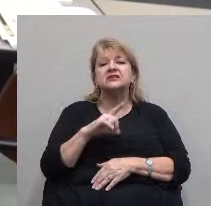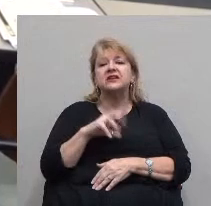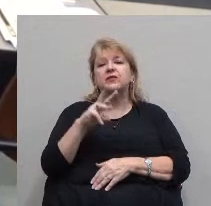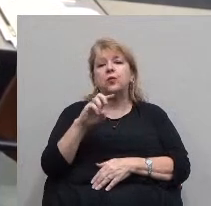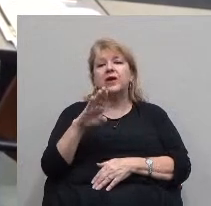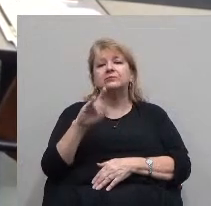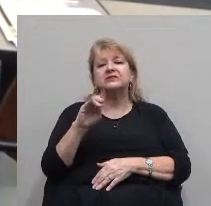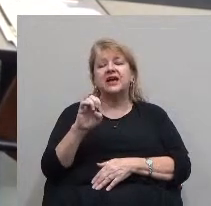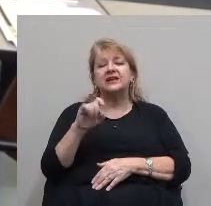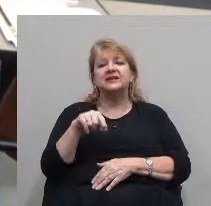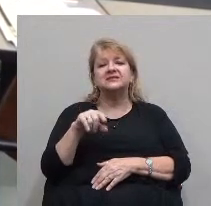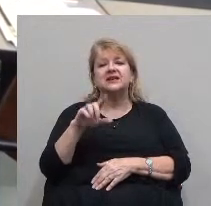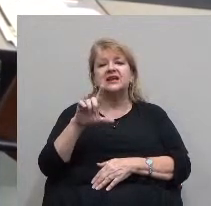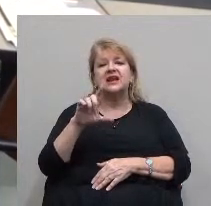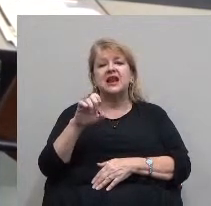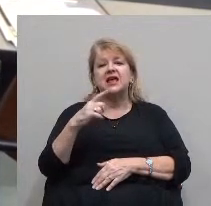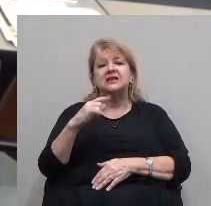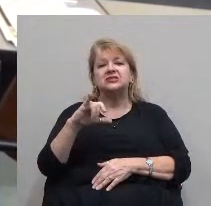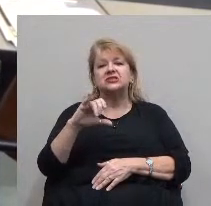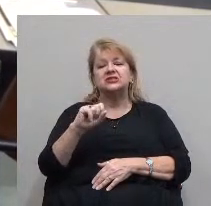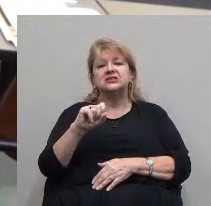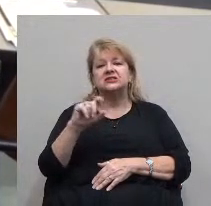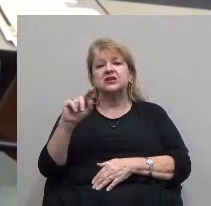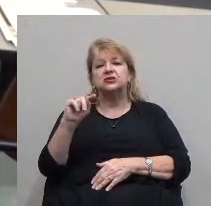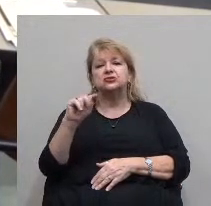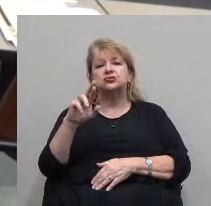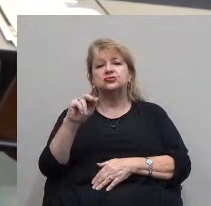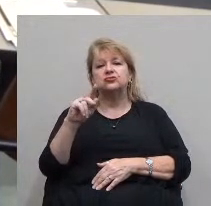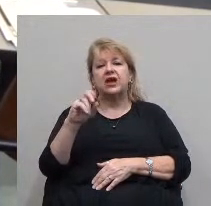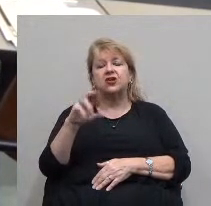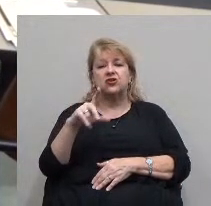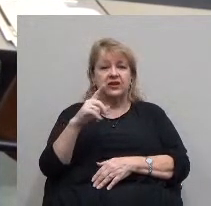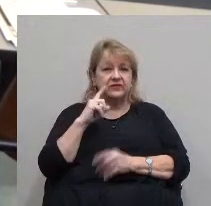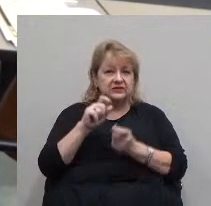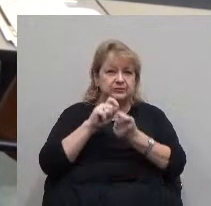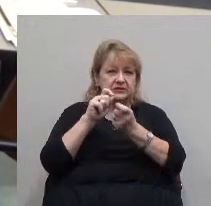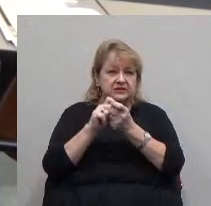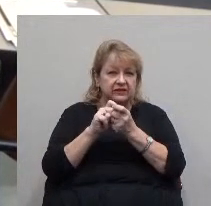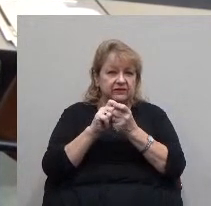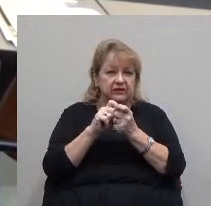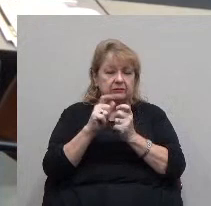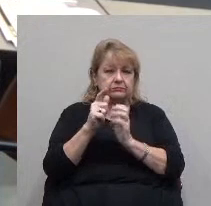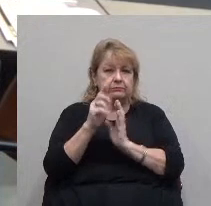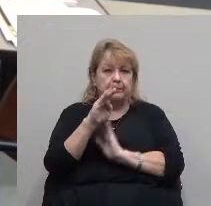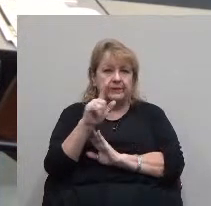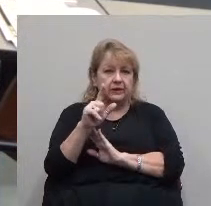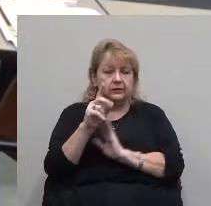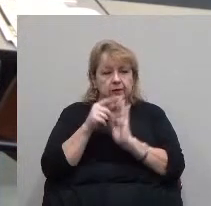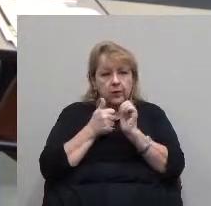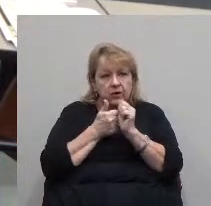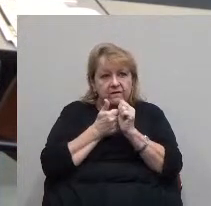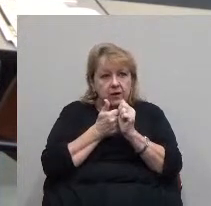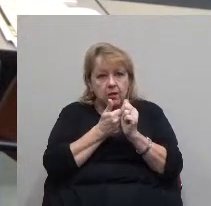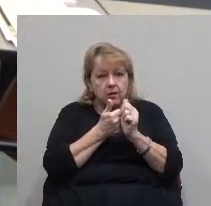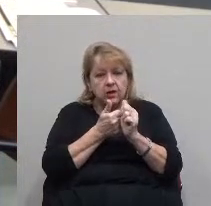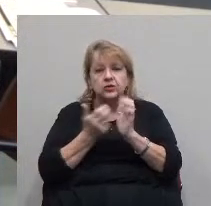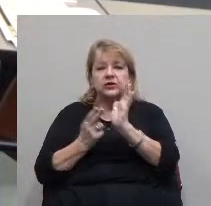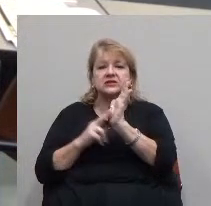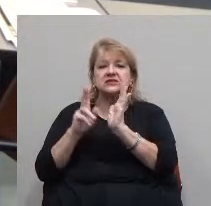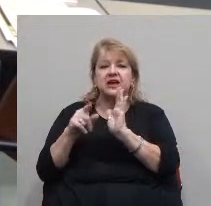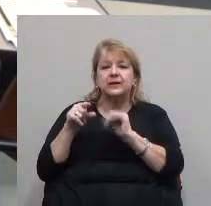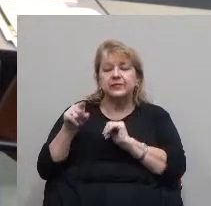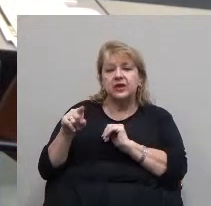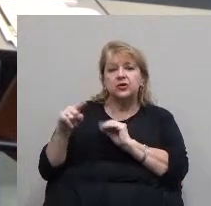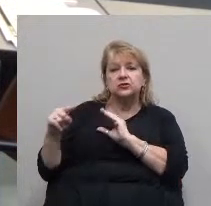called Tracker, that if there are certain pieces of legislation that you are really interested in, you can sign up through that to